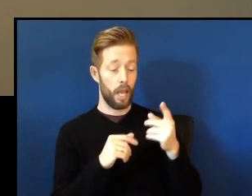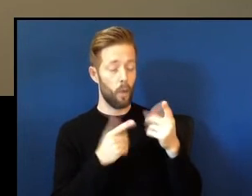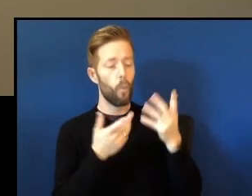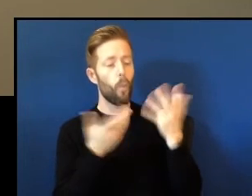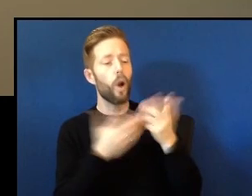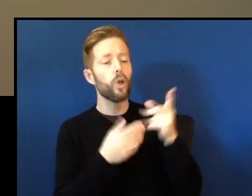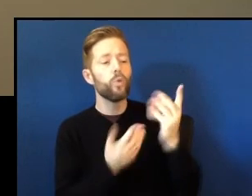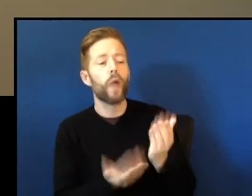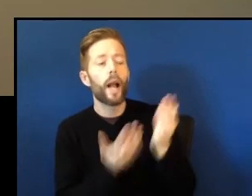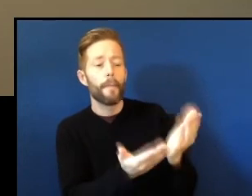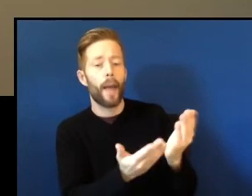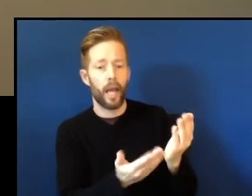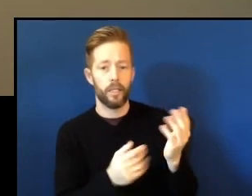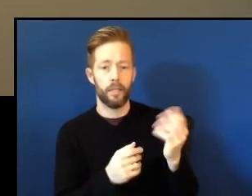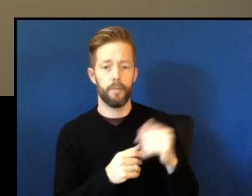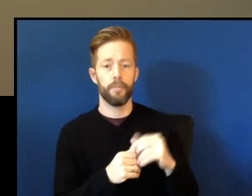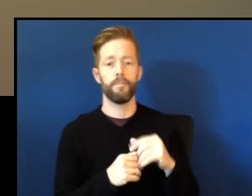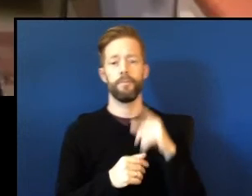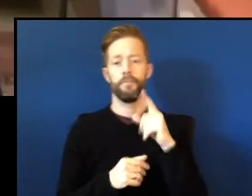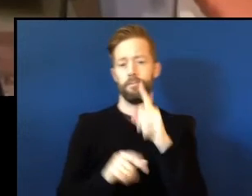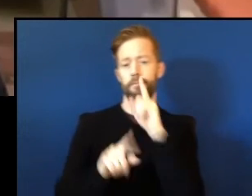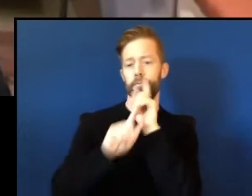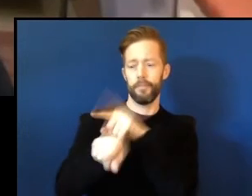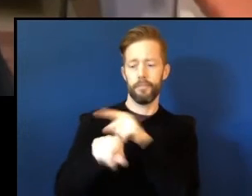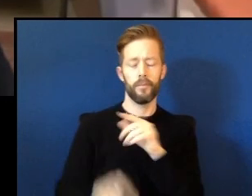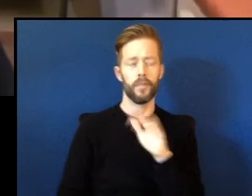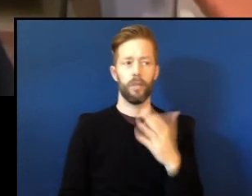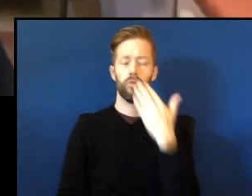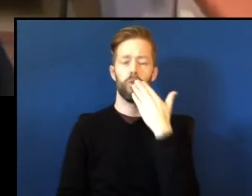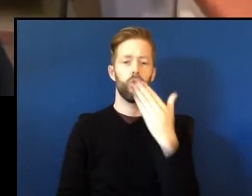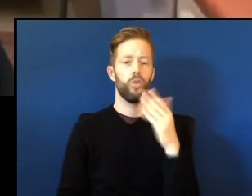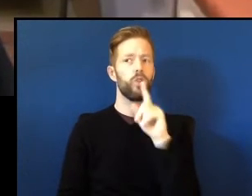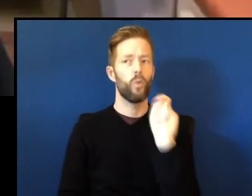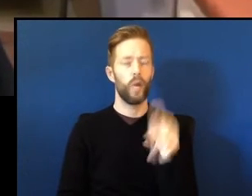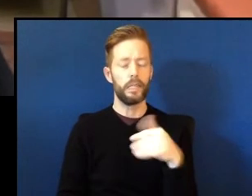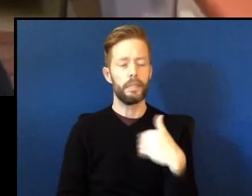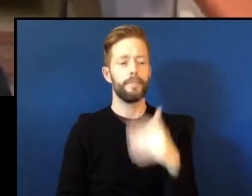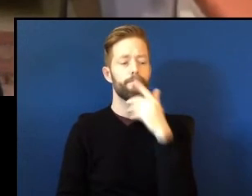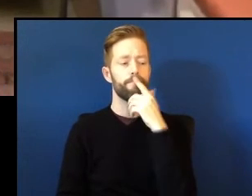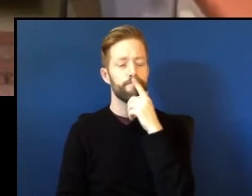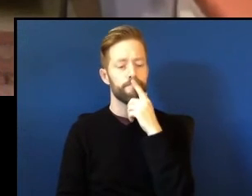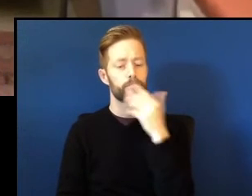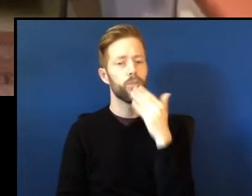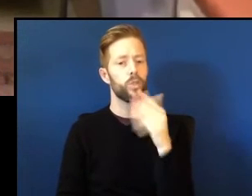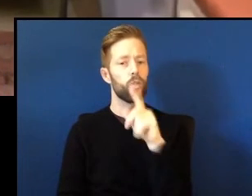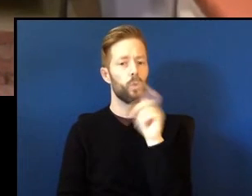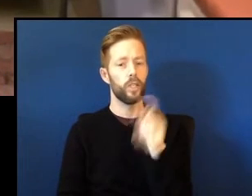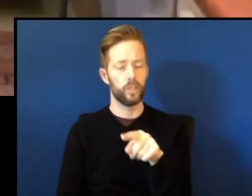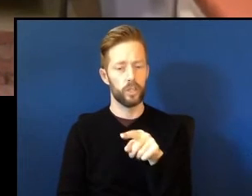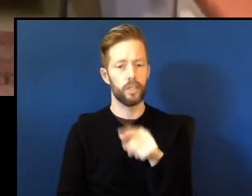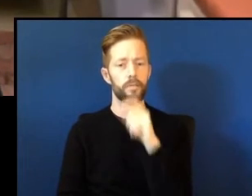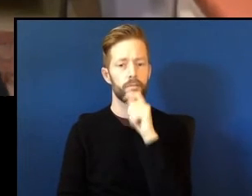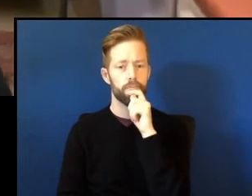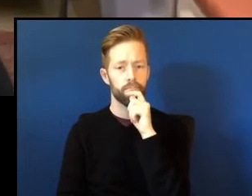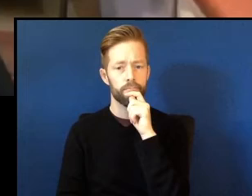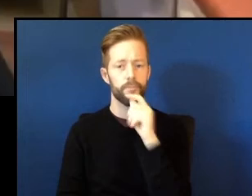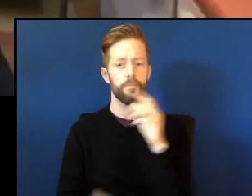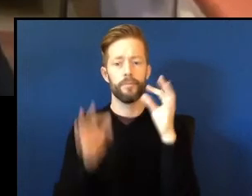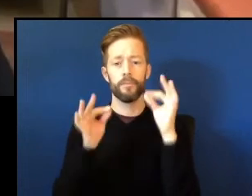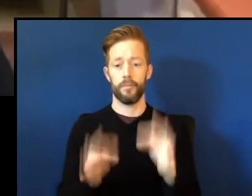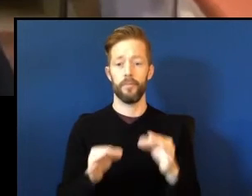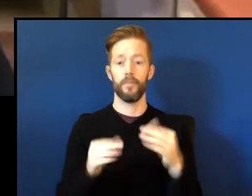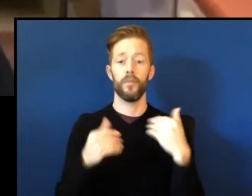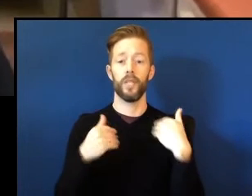might recommend. Good question. That's a great question. There definitely work being done